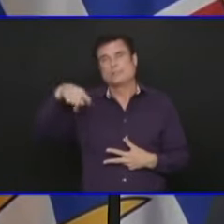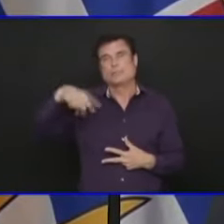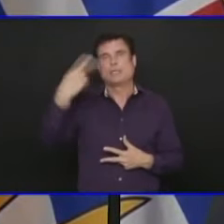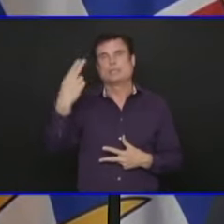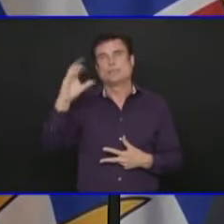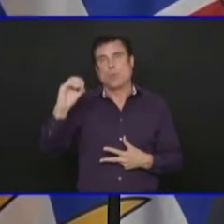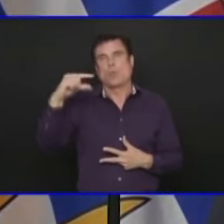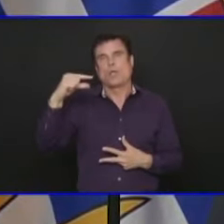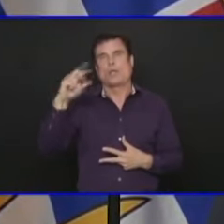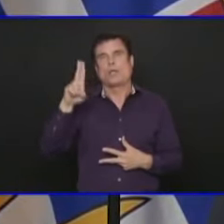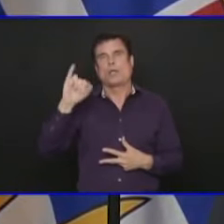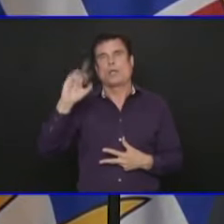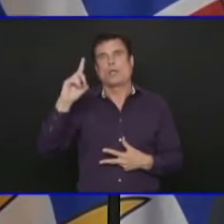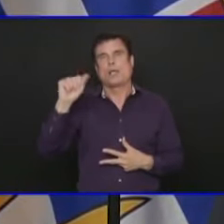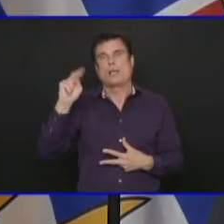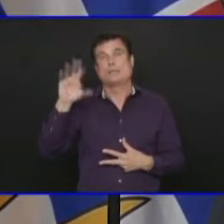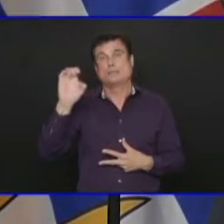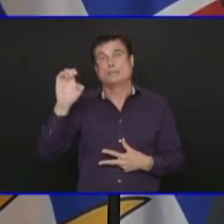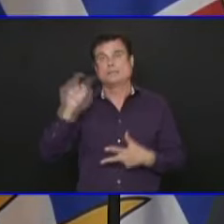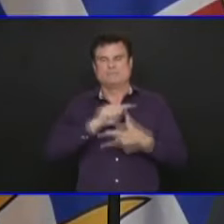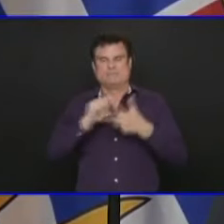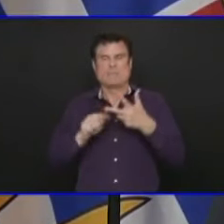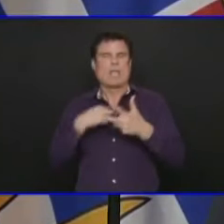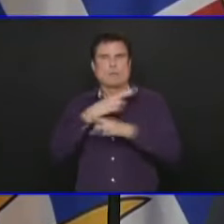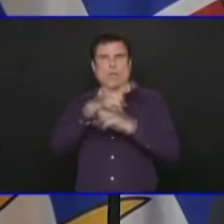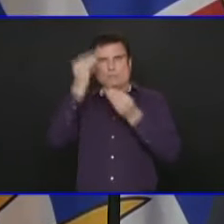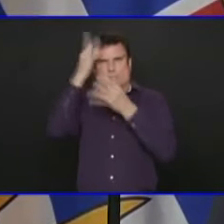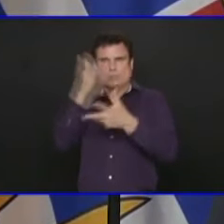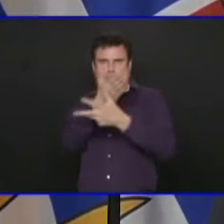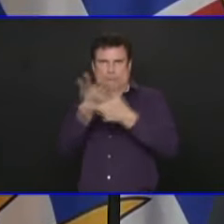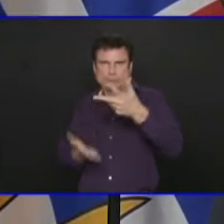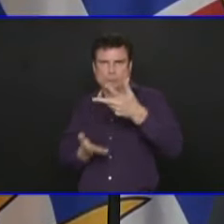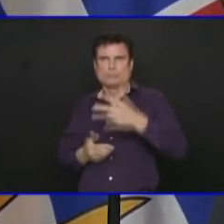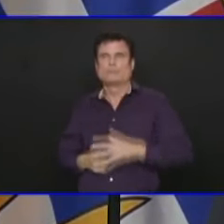gov.bc.ca/PHO guidance. Last question is from Richard Zisman, Global News.